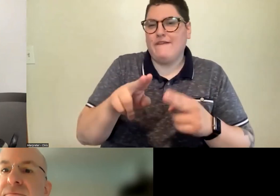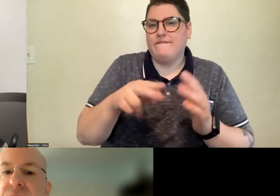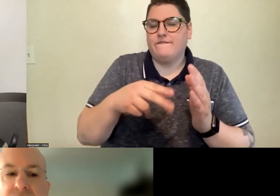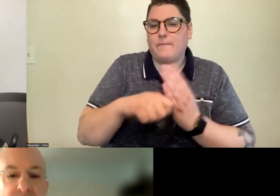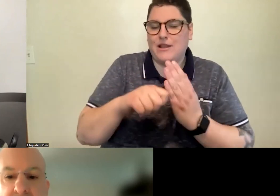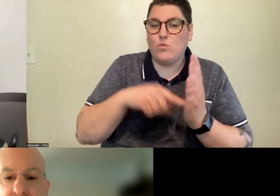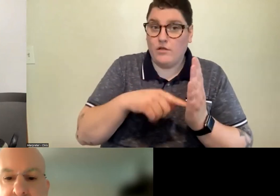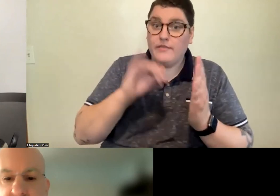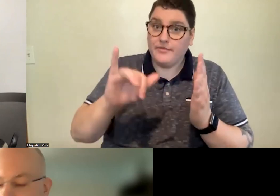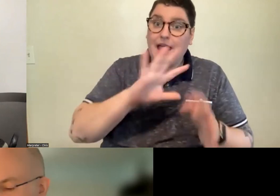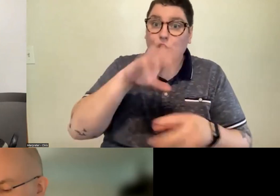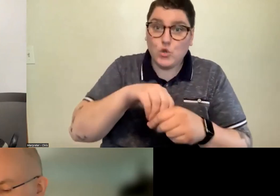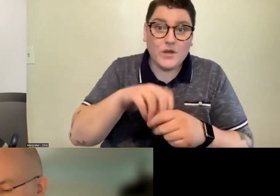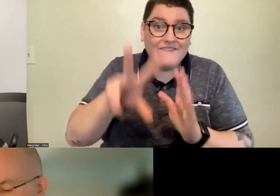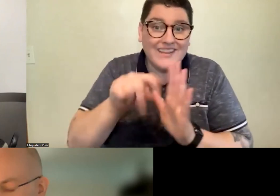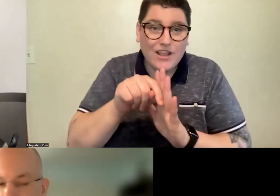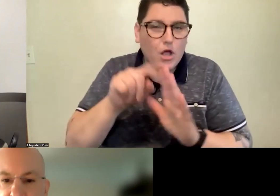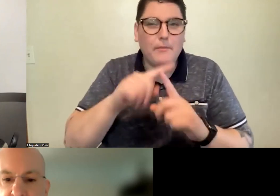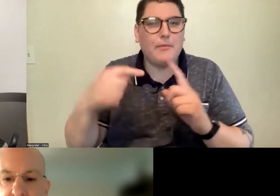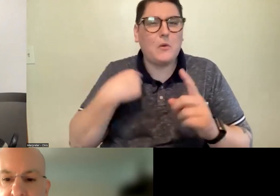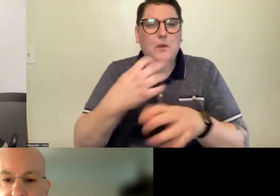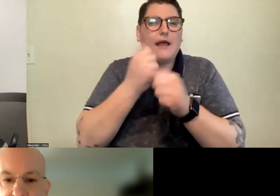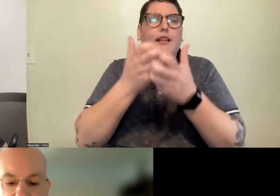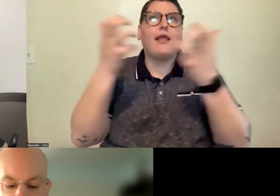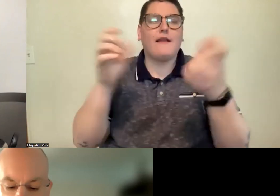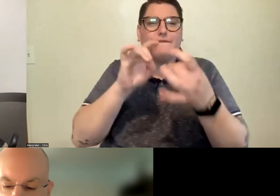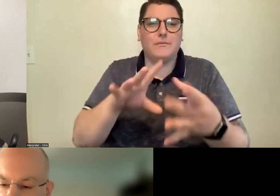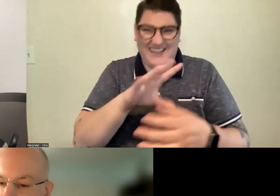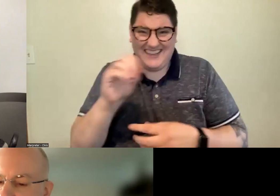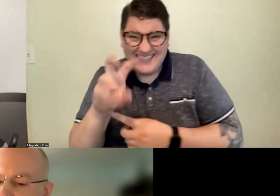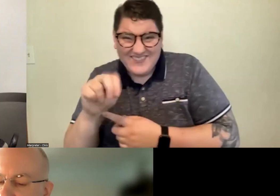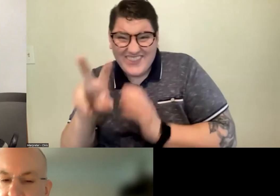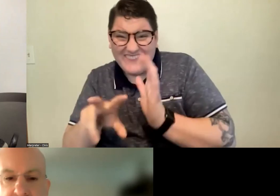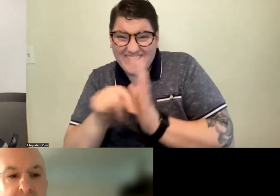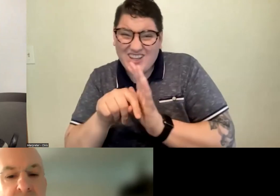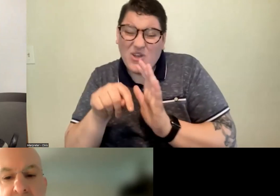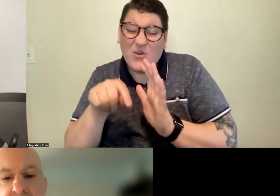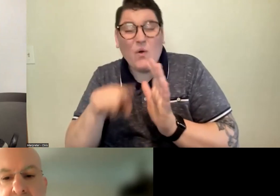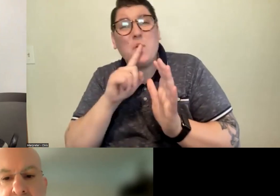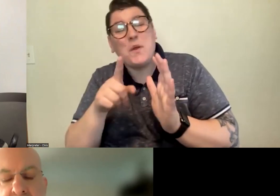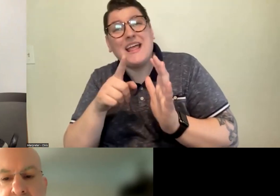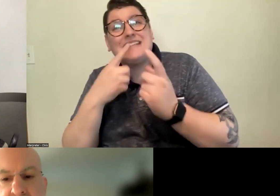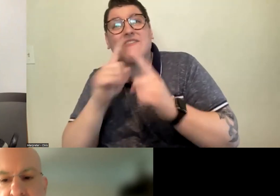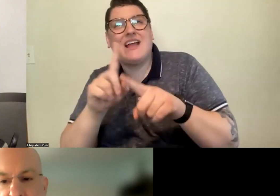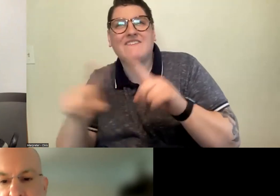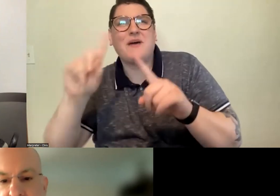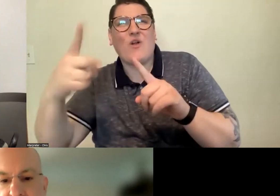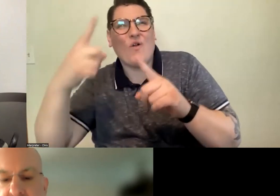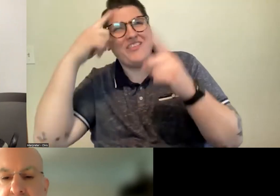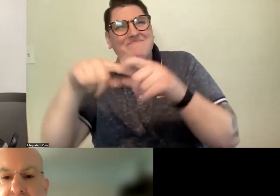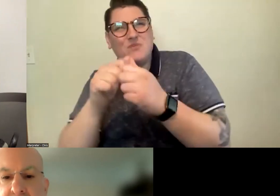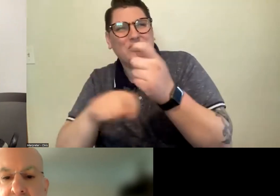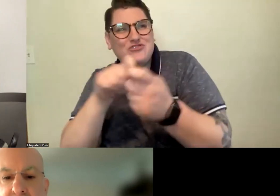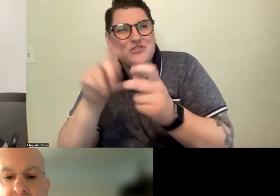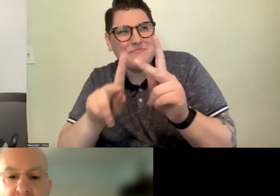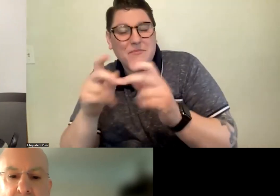this video, but we've gotten a lot of feedback, and even though the video is pretty effective, it's only for kind of a certain group of people. A lot of people don't